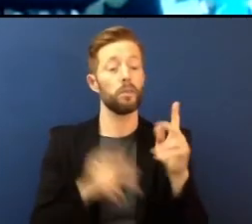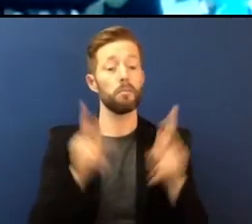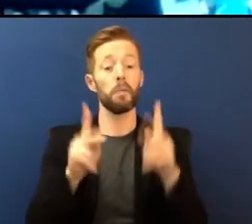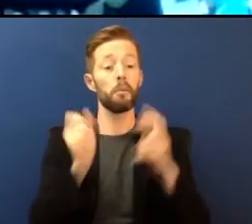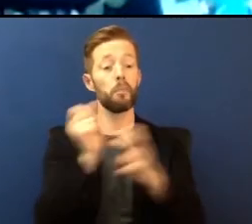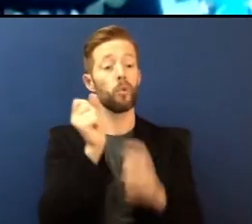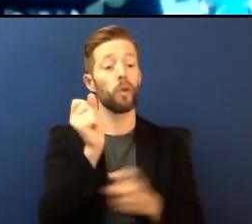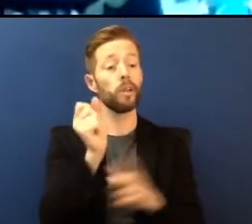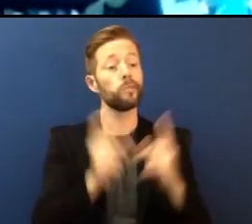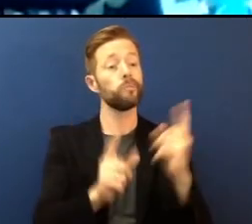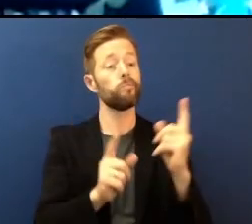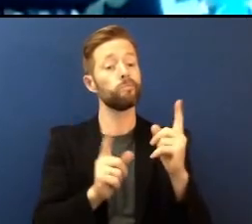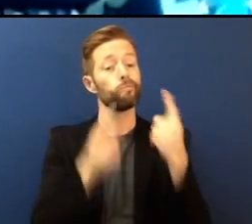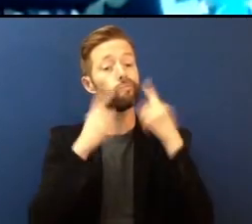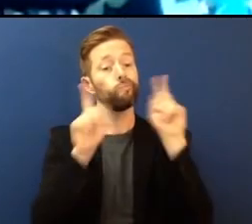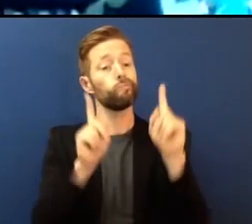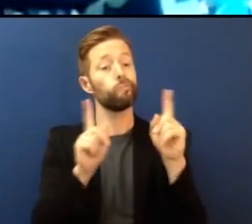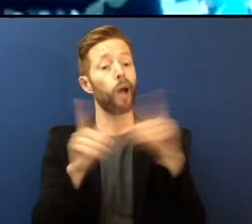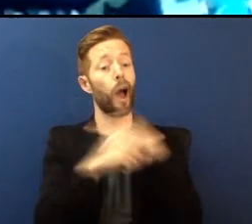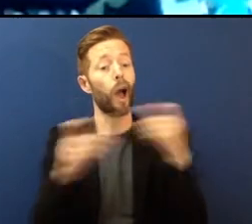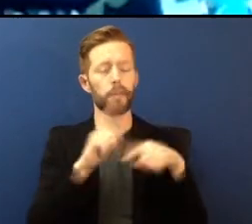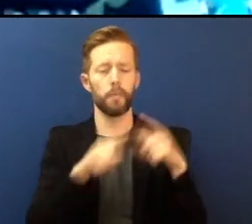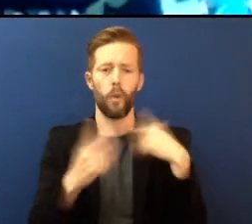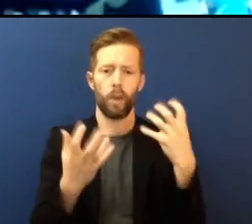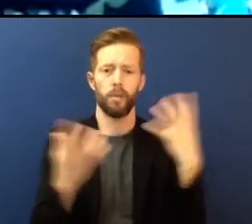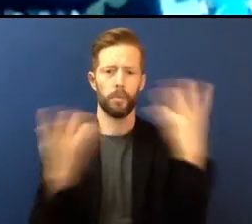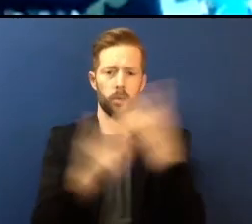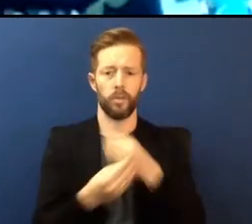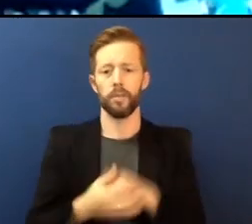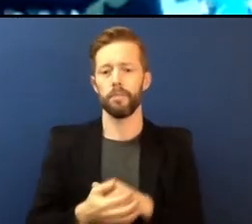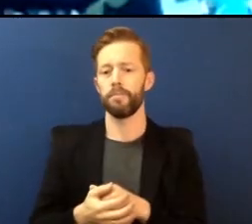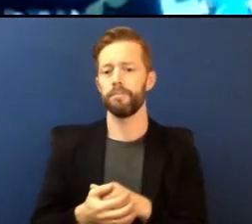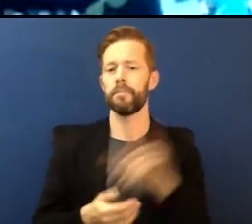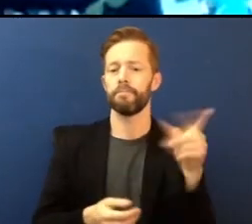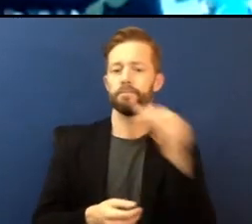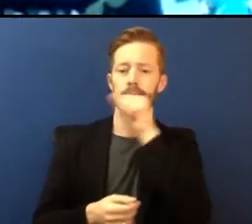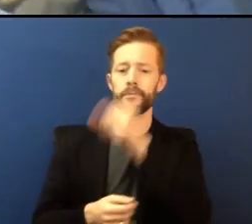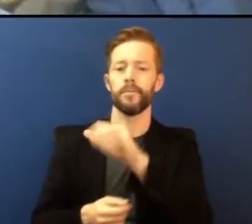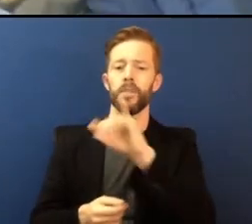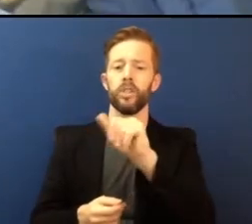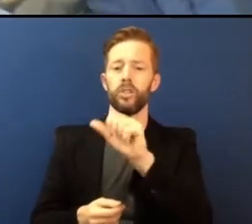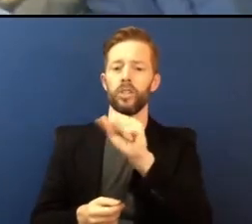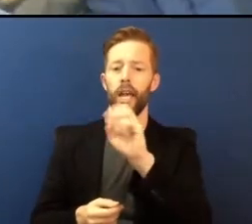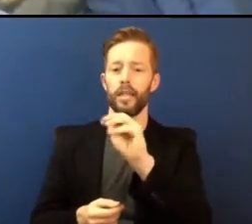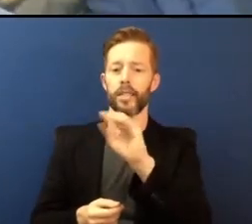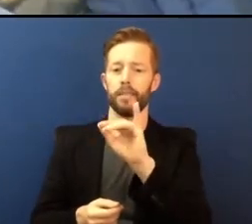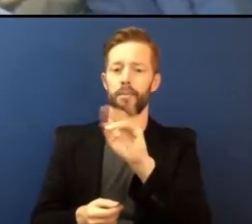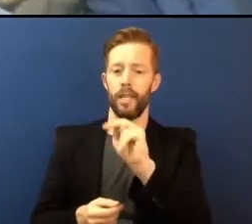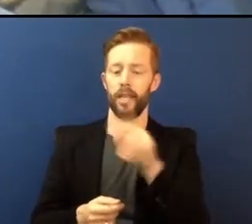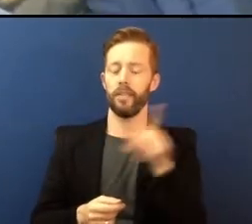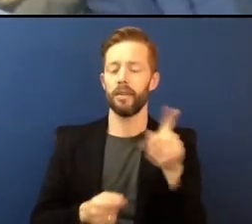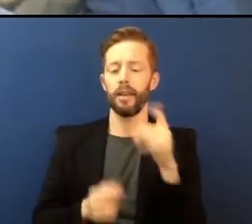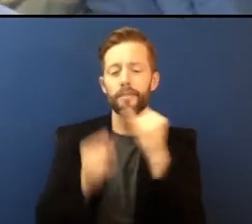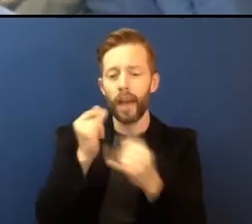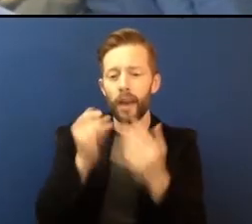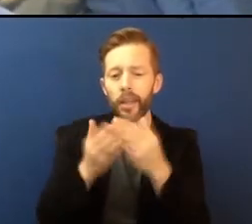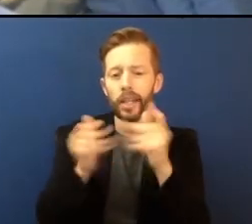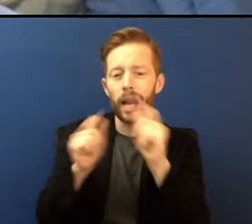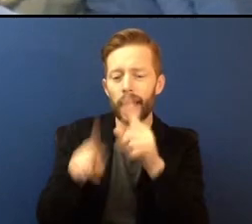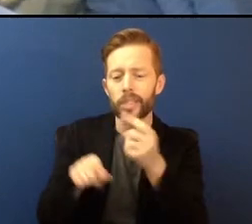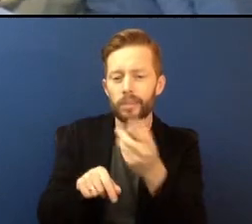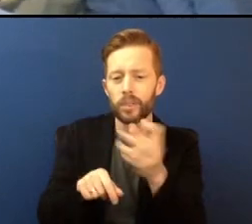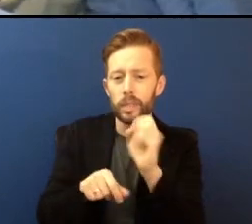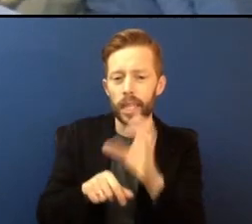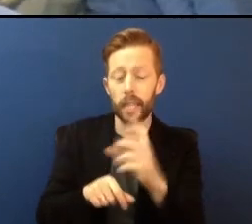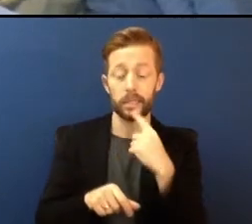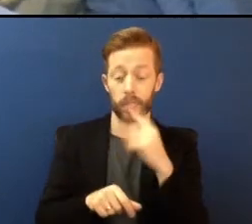I'm not going to build just a functional bridge that's ugly. I want my bridge to be beautiful. I love Jasmine's final thing, which you can maybe